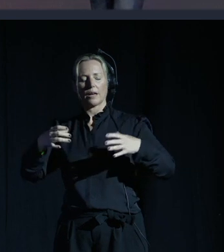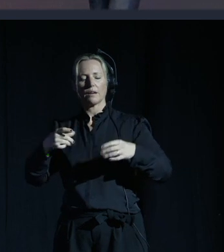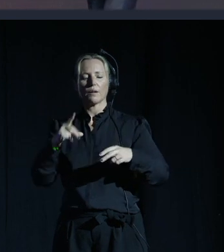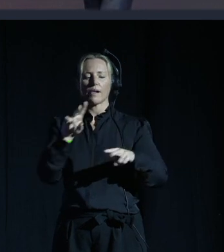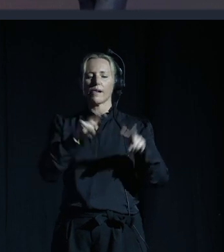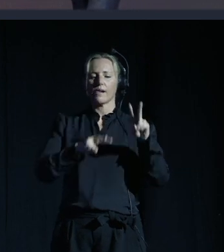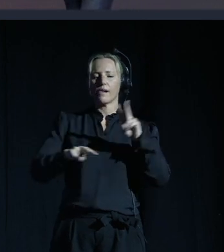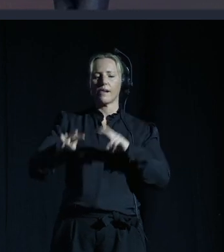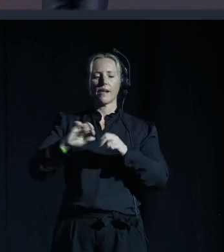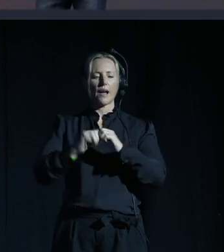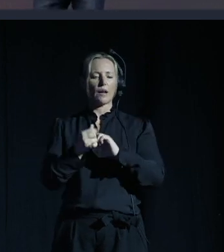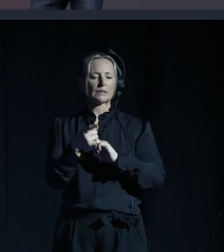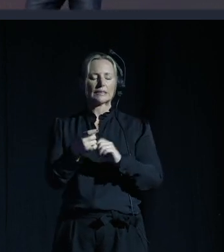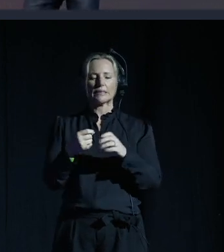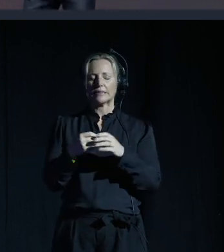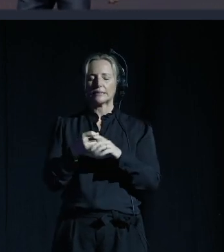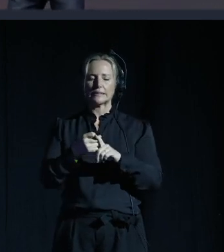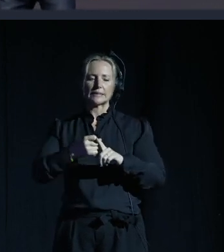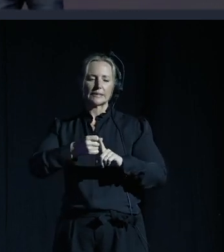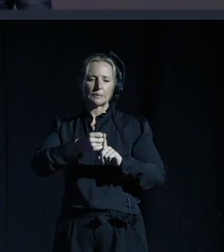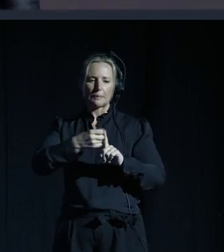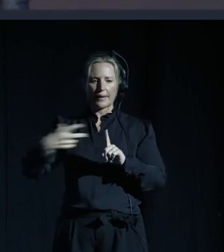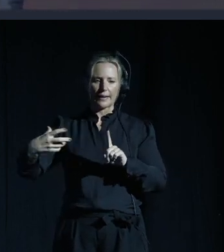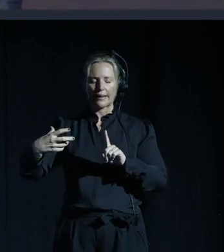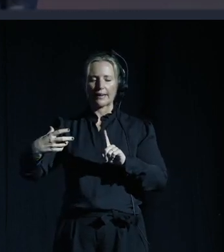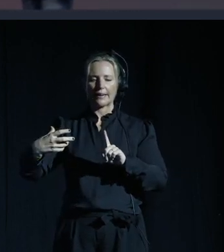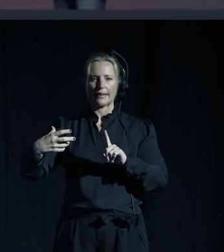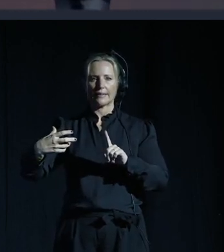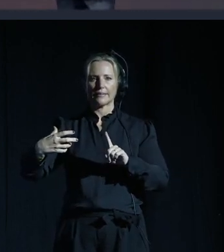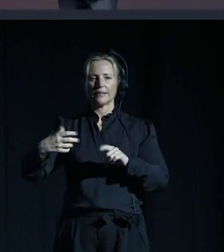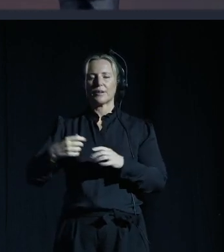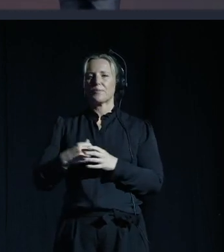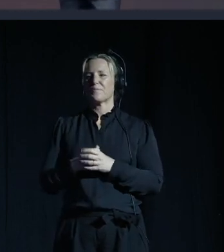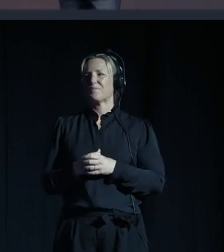kind of expand, and we see where the spaghetti ends up going to.